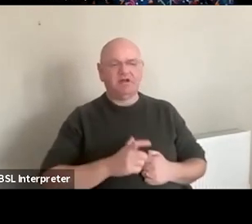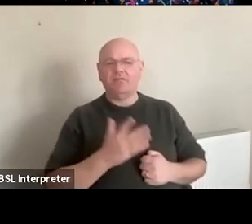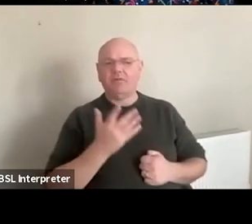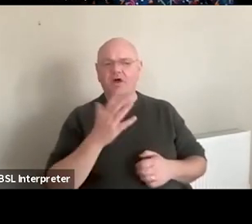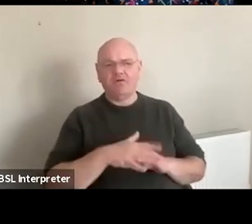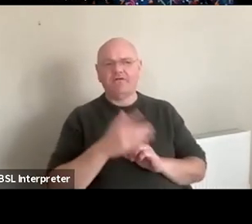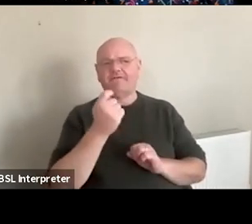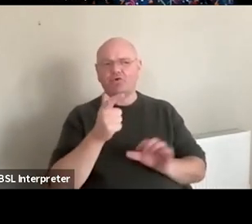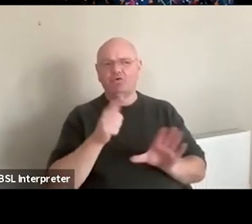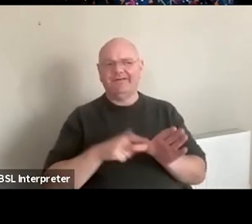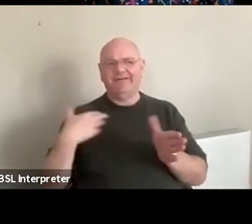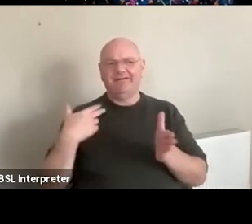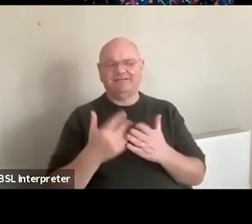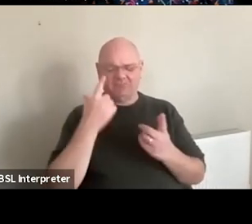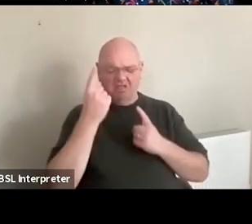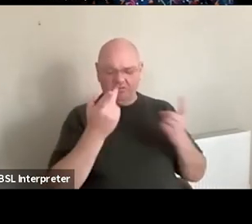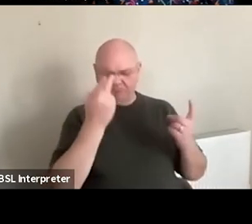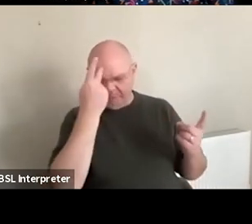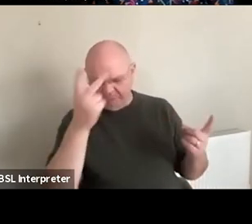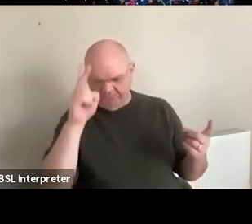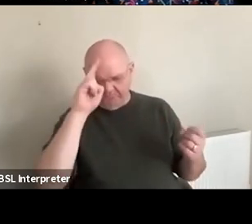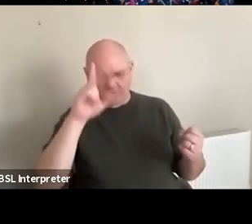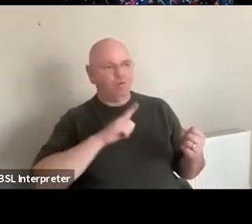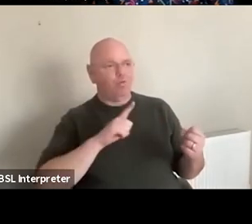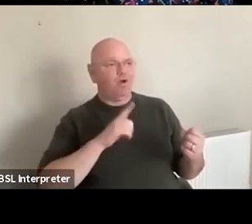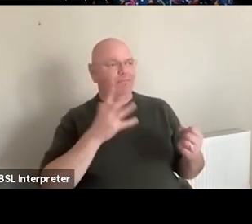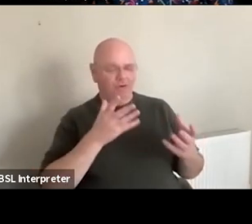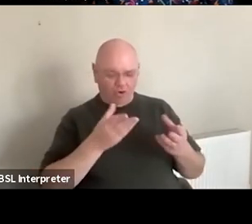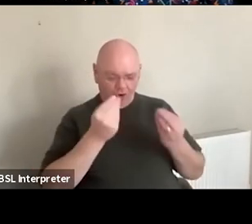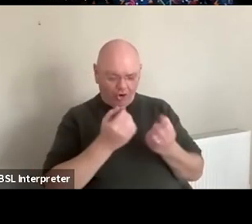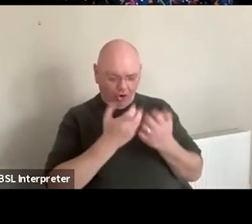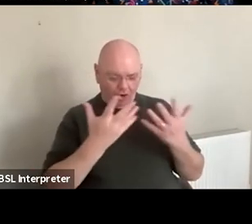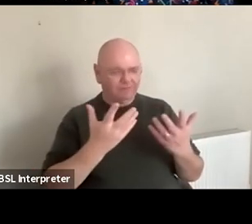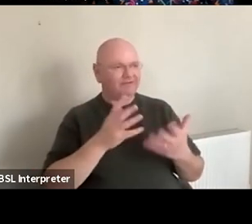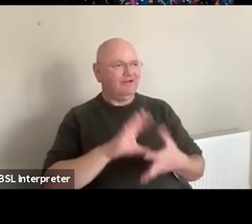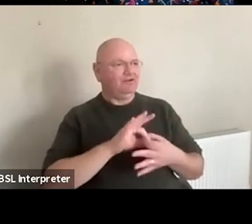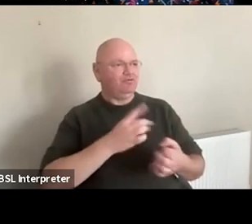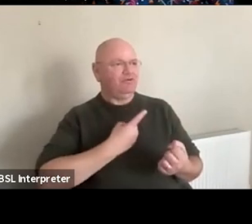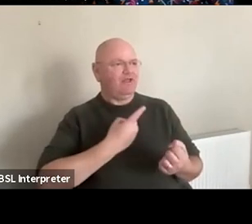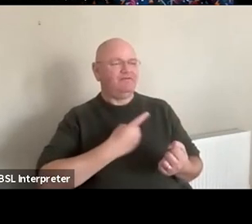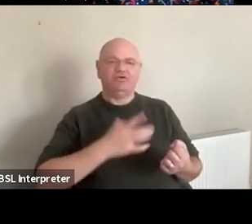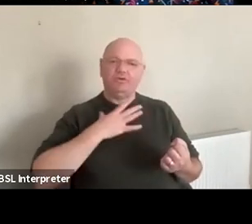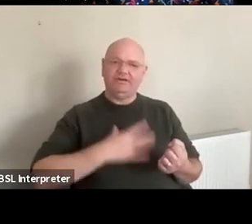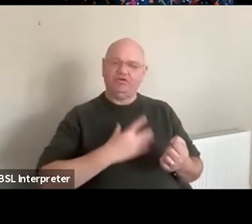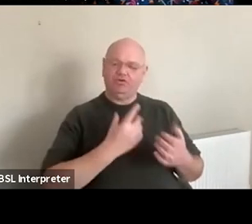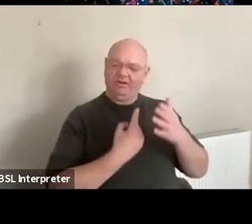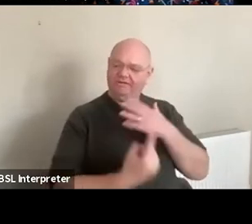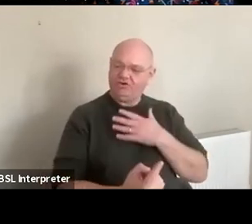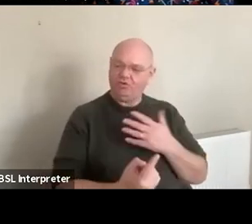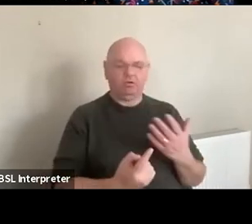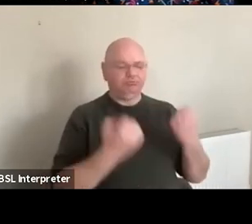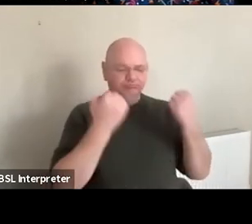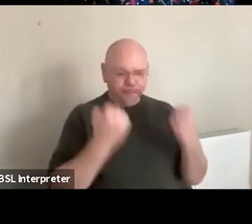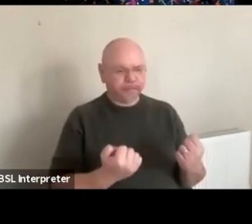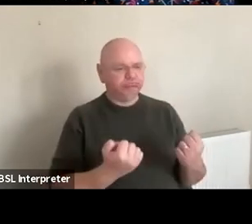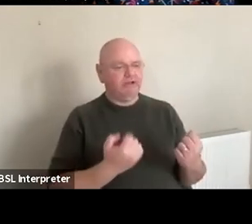about myself. And, you know, perhaps that particular sort of idea of this need to be so individual and the need to reassert a sort of individualistic